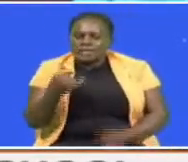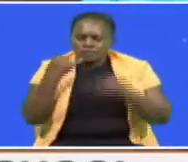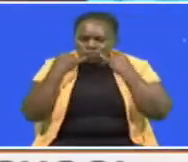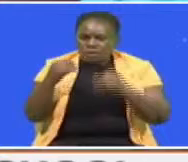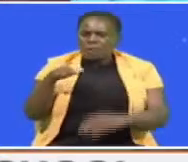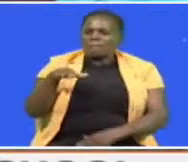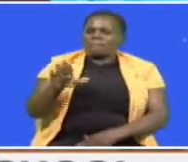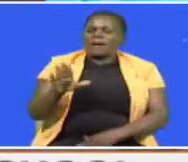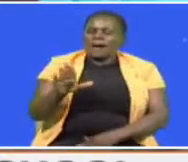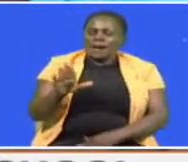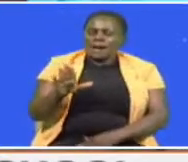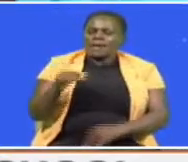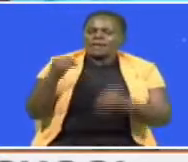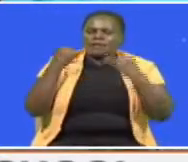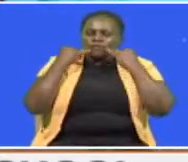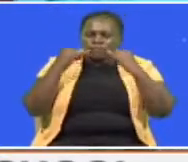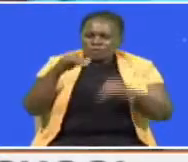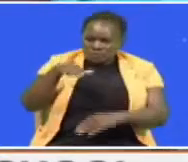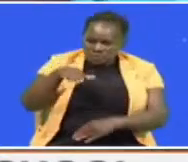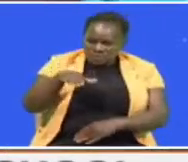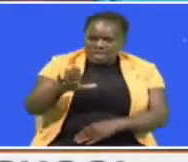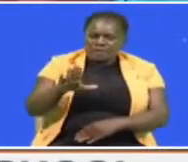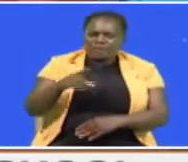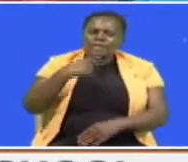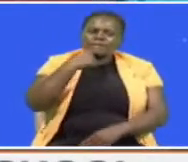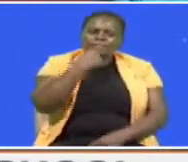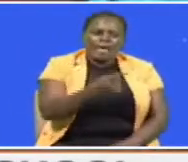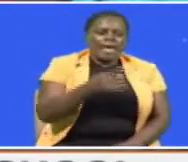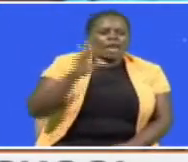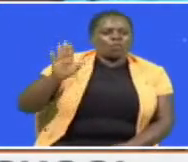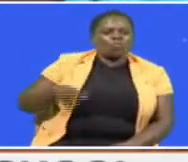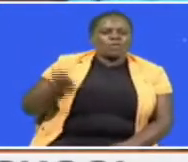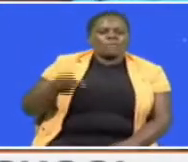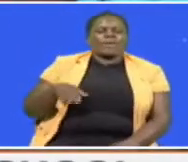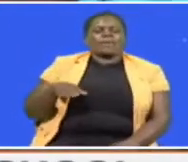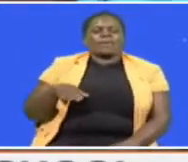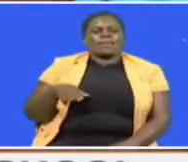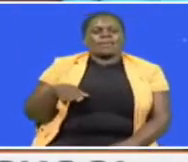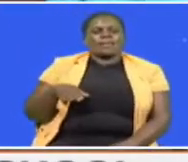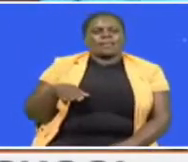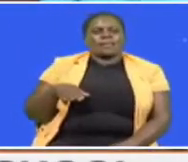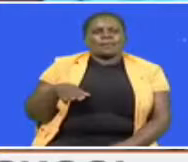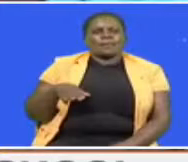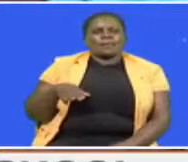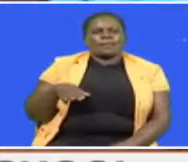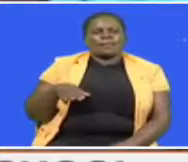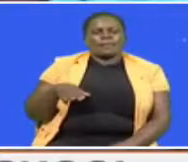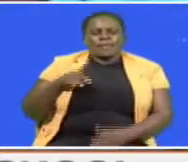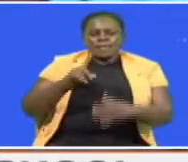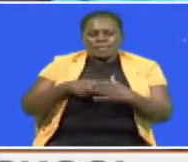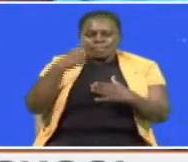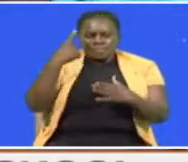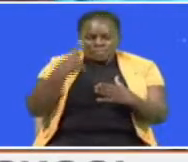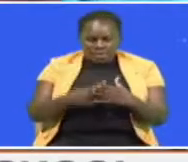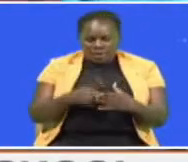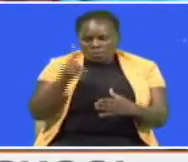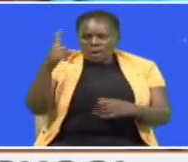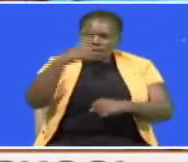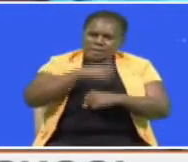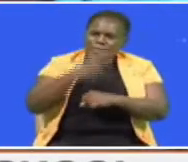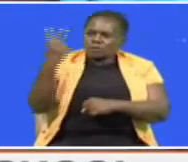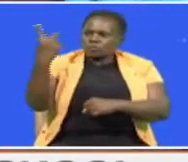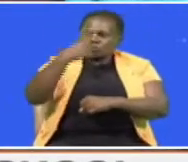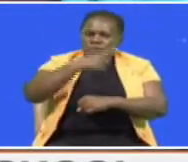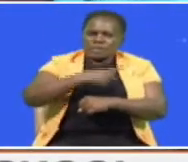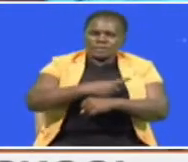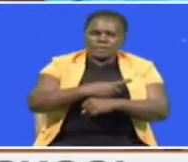that that information how wenyewe ndo wanapeleka to their wives, the village. Then after that, after one day or